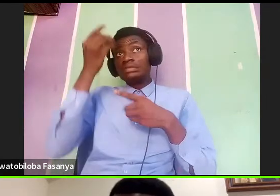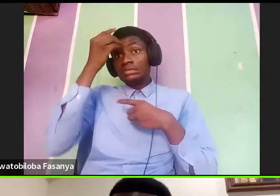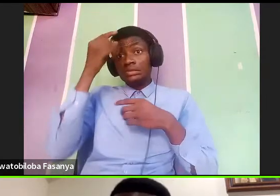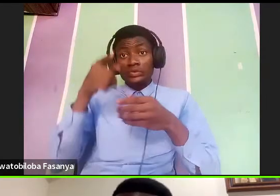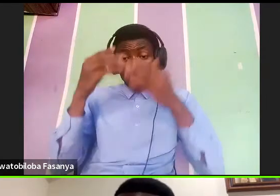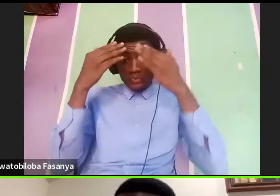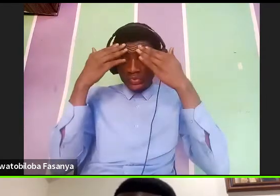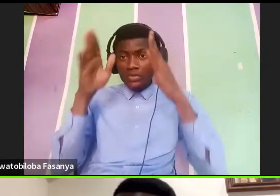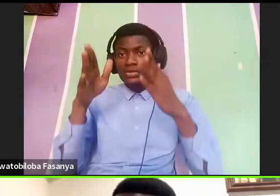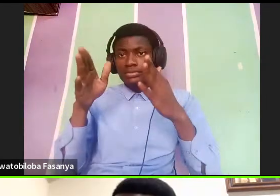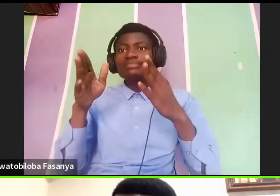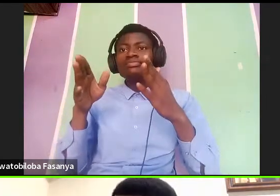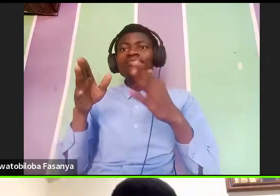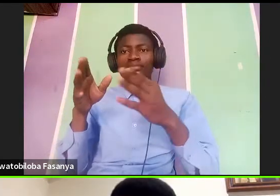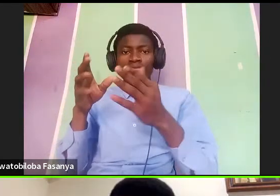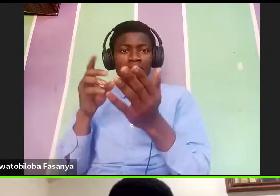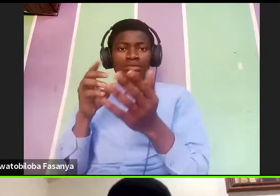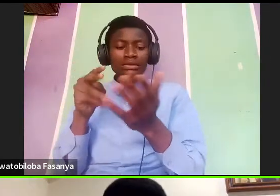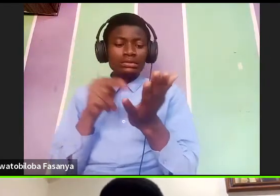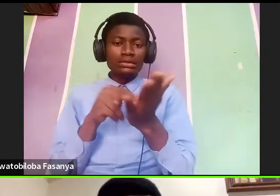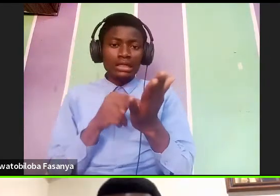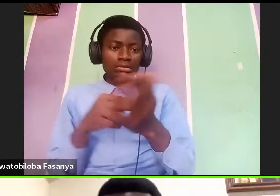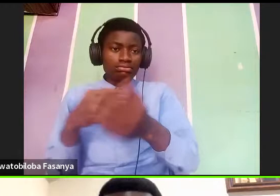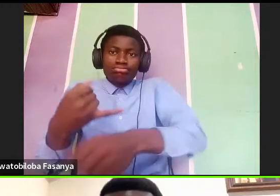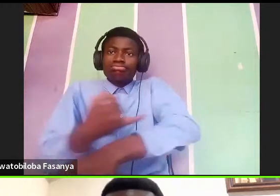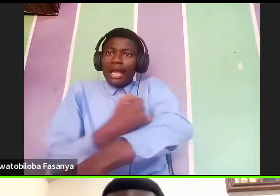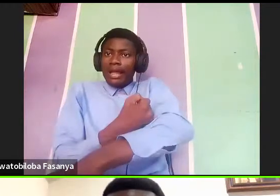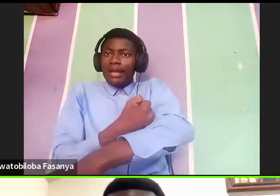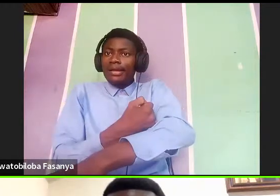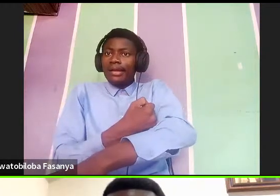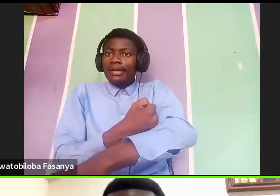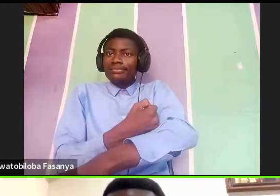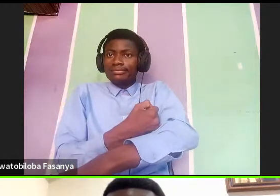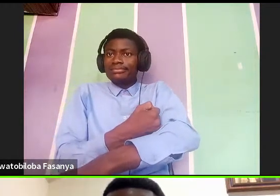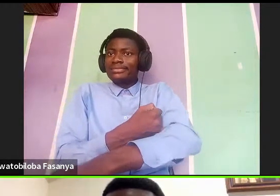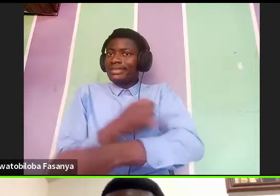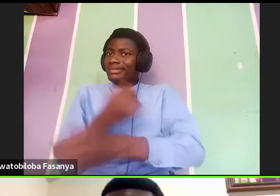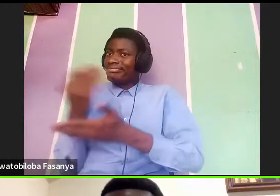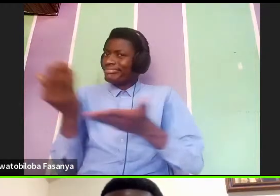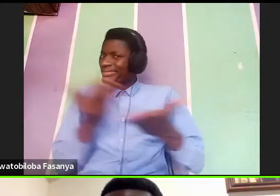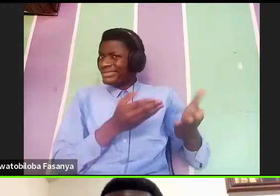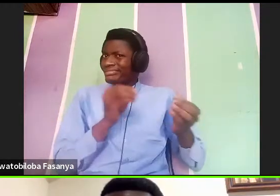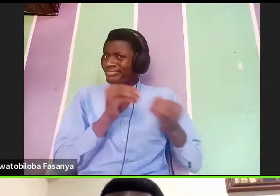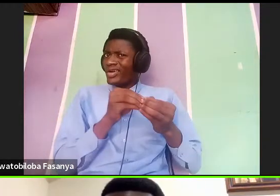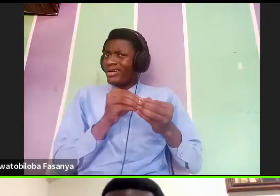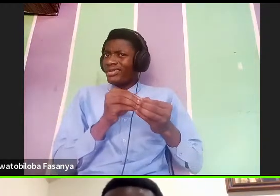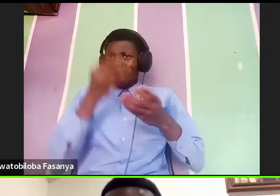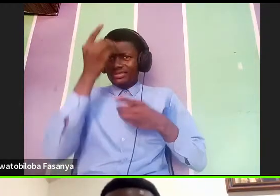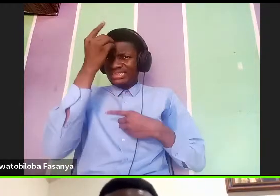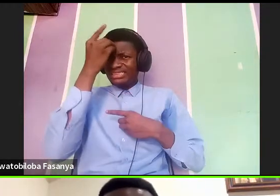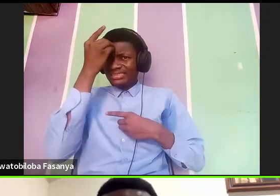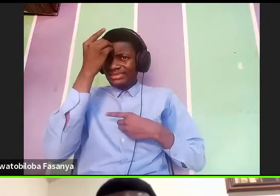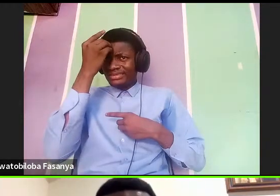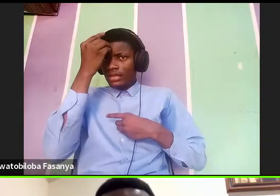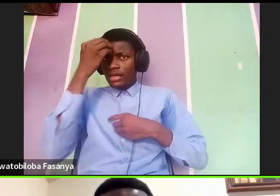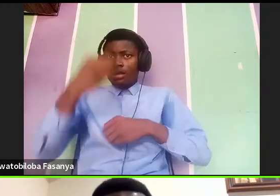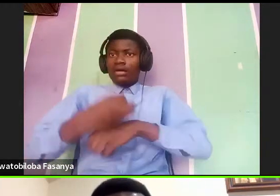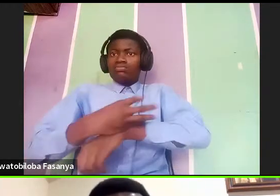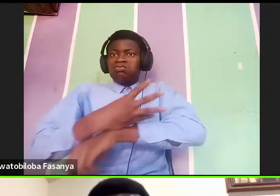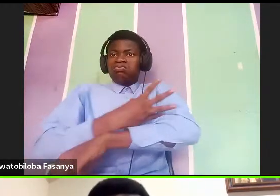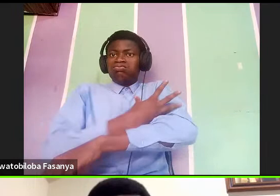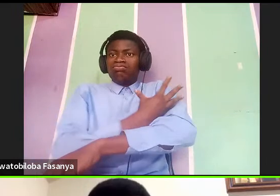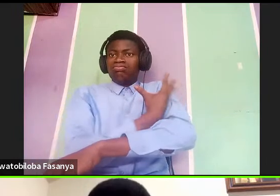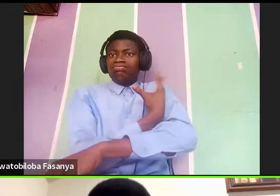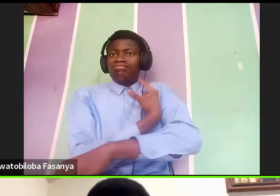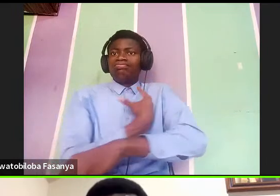cause swelling, it can cause pain, and then it can cause, an abscess, which is mainly a